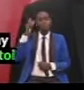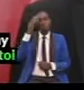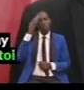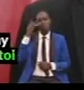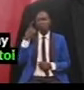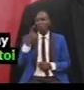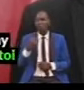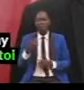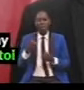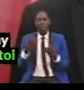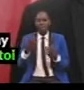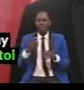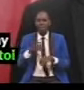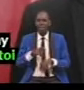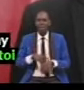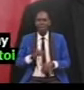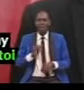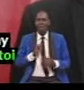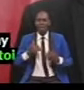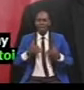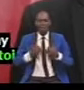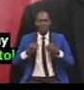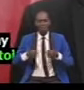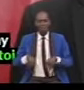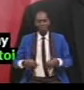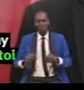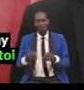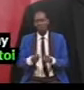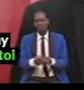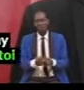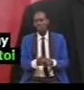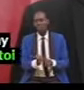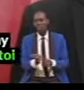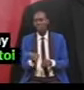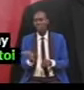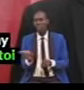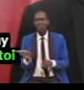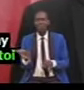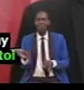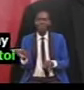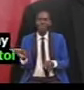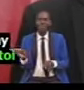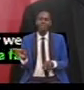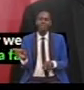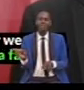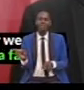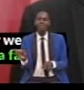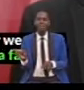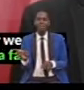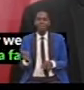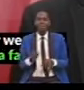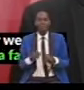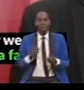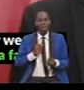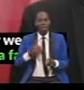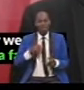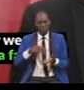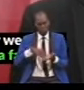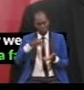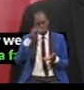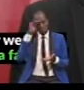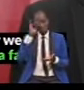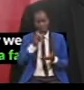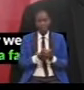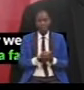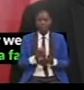Lord, you know the many times I've gone astray, but I've